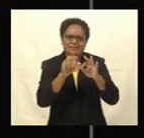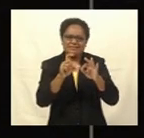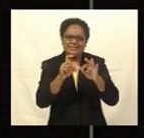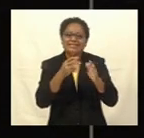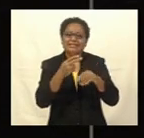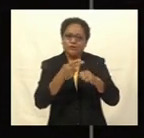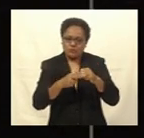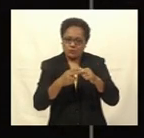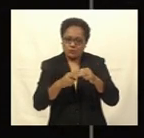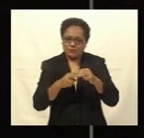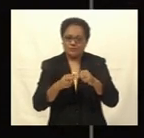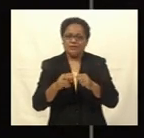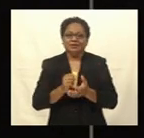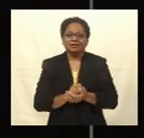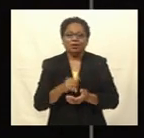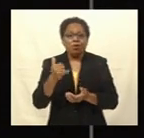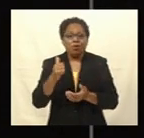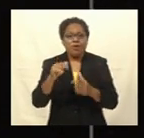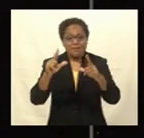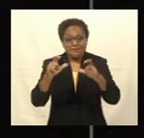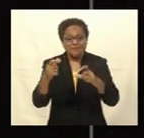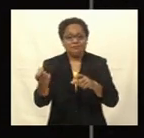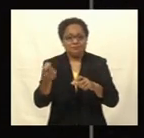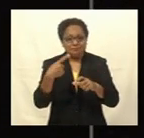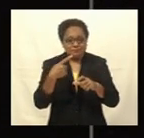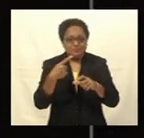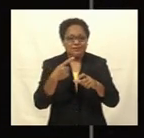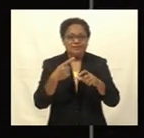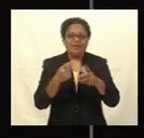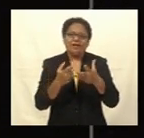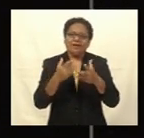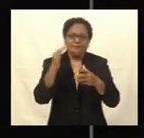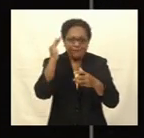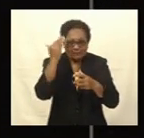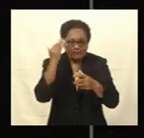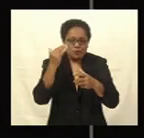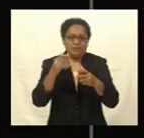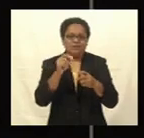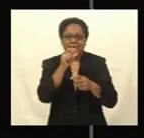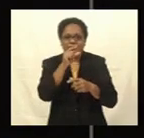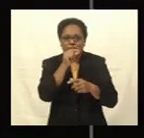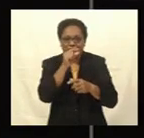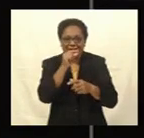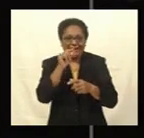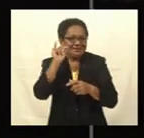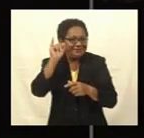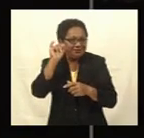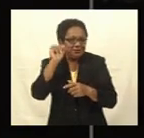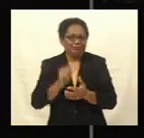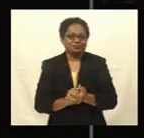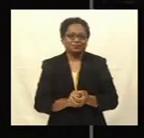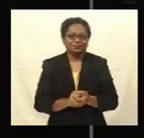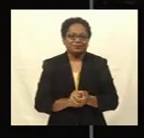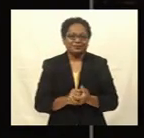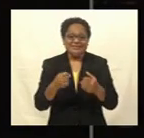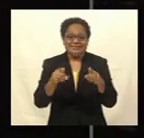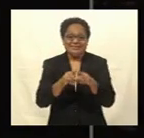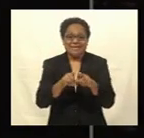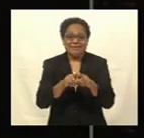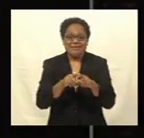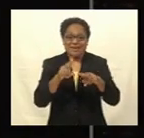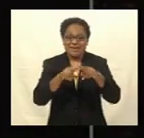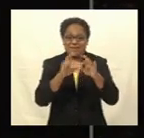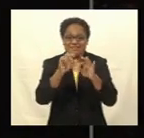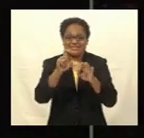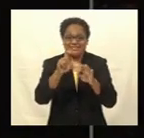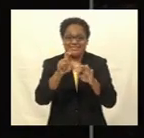fbcnews@fbc.com.fj or share it with us via our various social media accounts, including Facebook, Twitter and Instagram. You can also download our